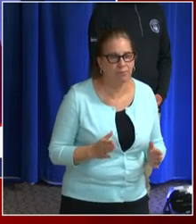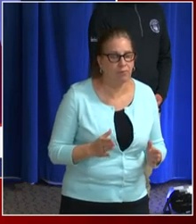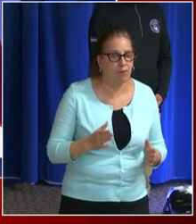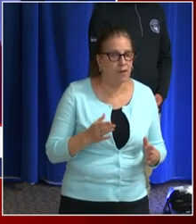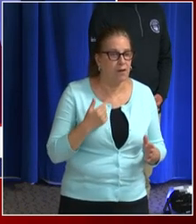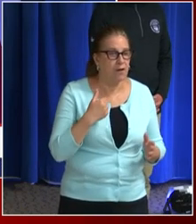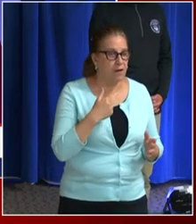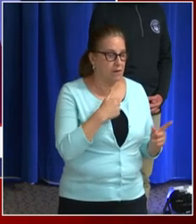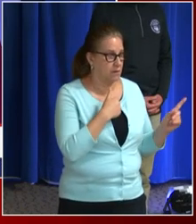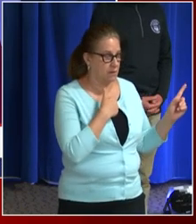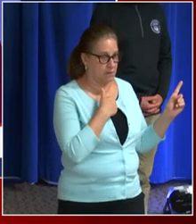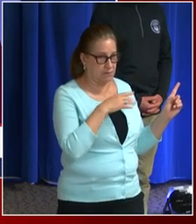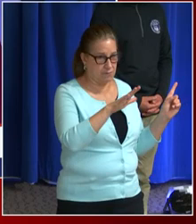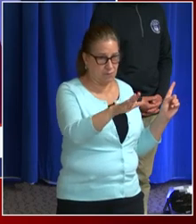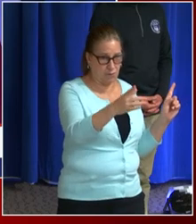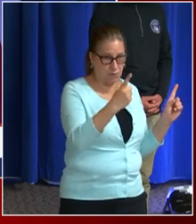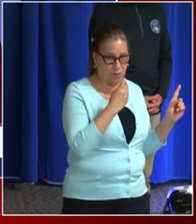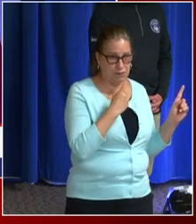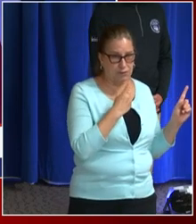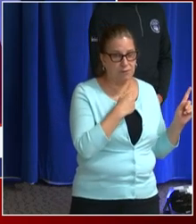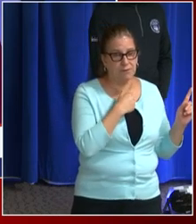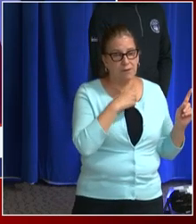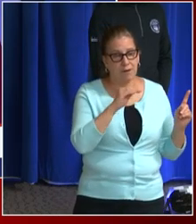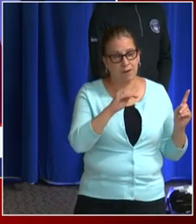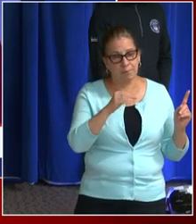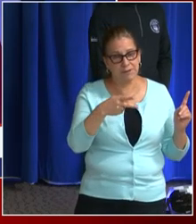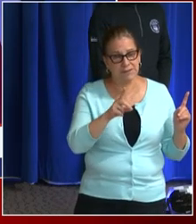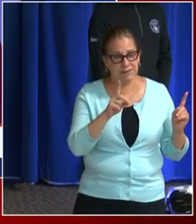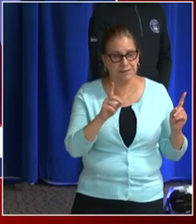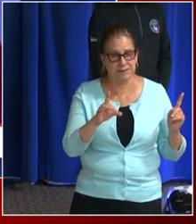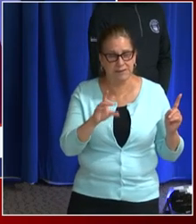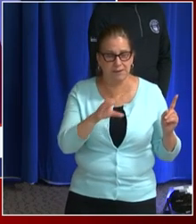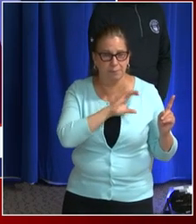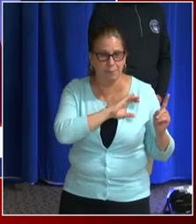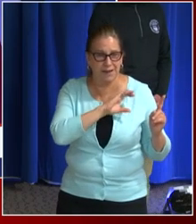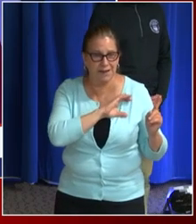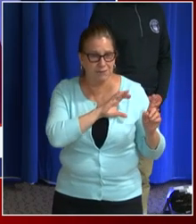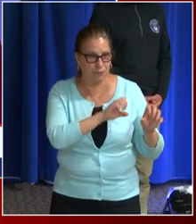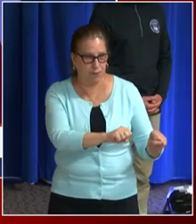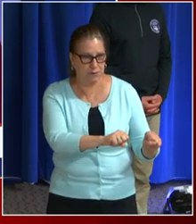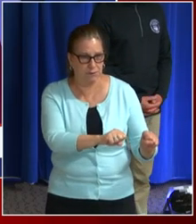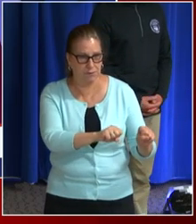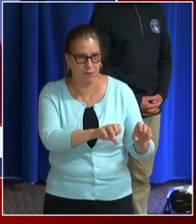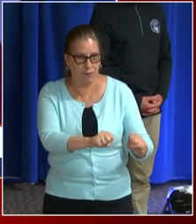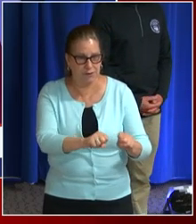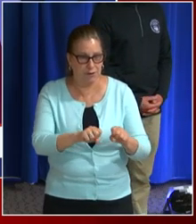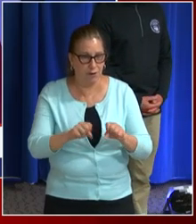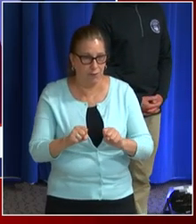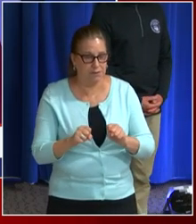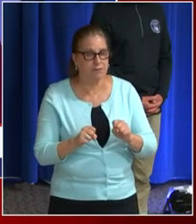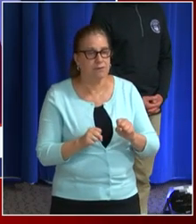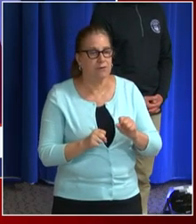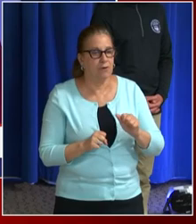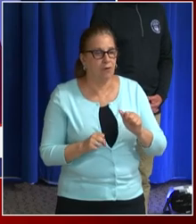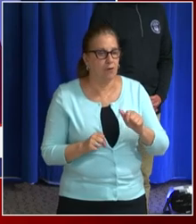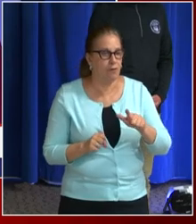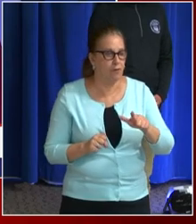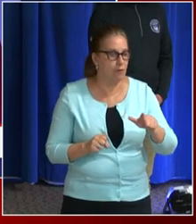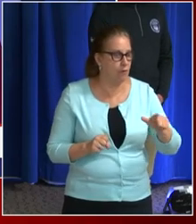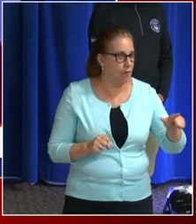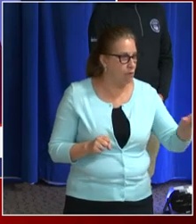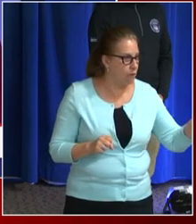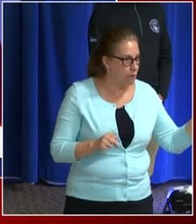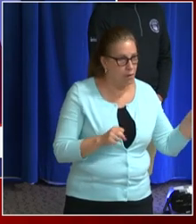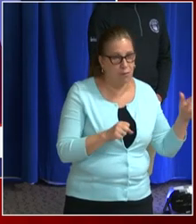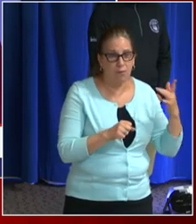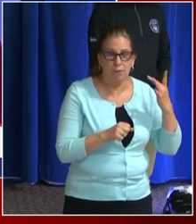the arrests that the Metropolitan Police Department made were all after multiple warnings